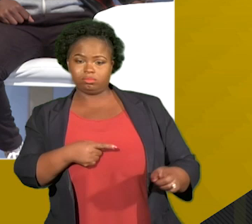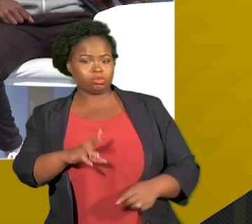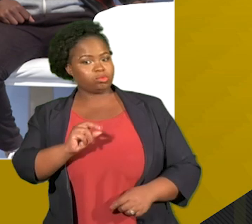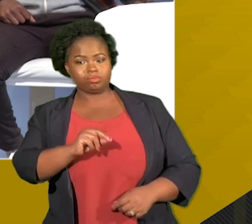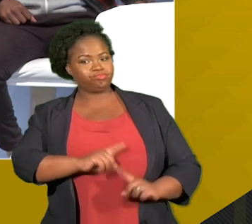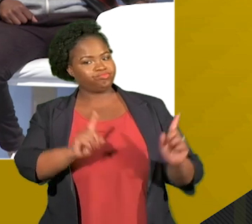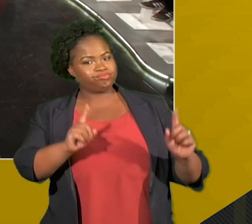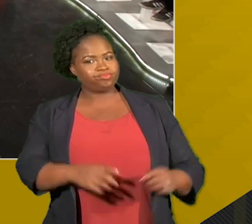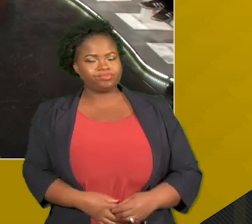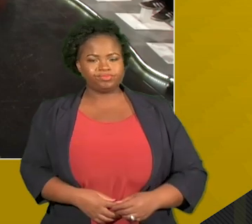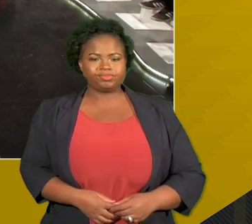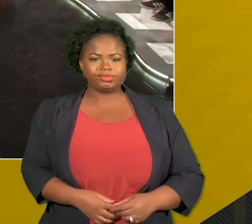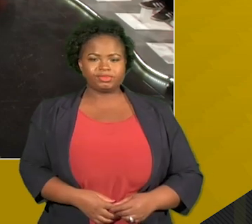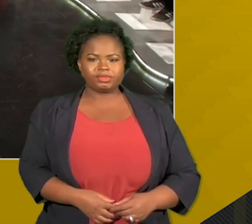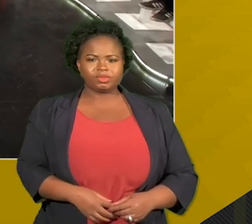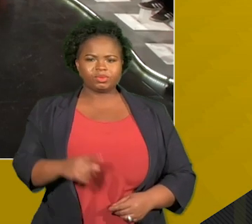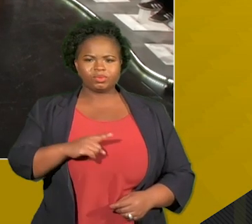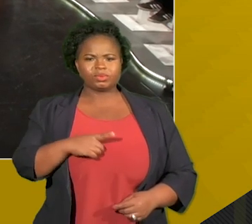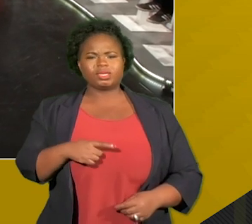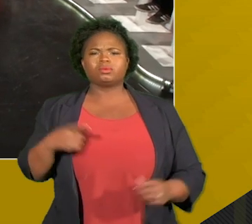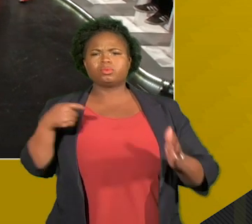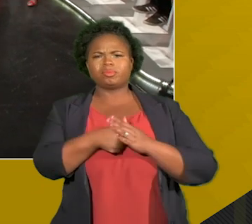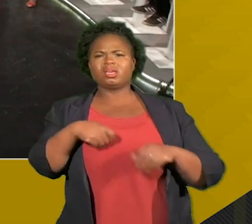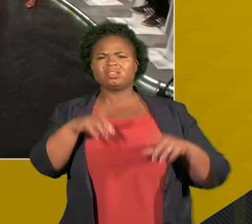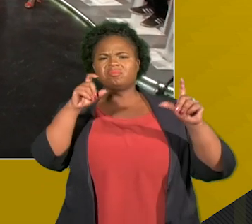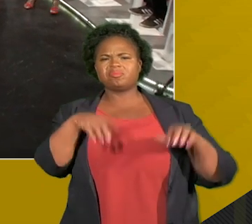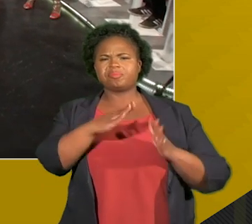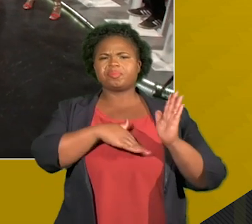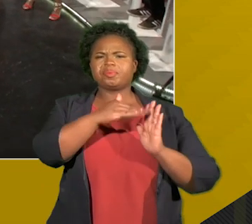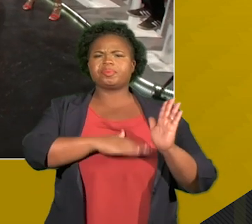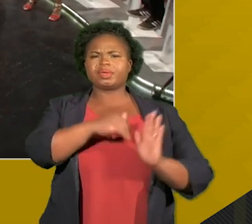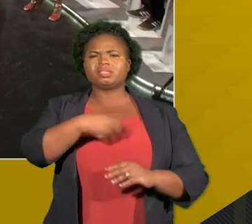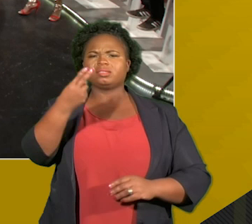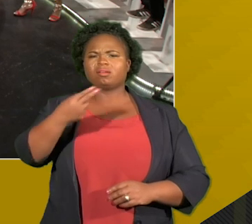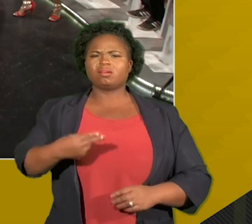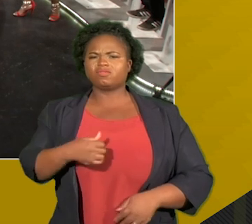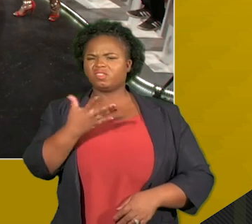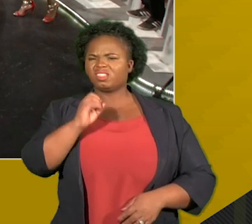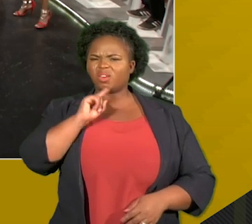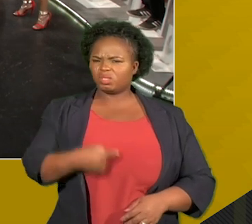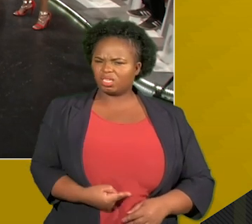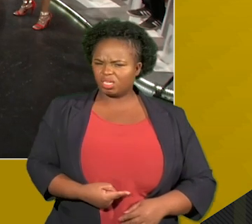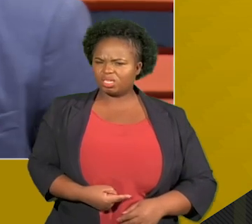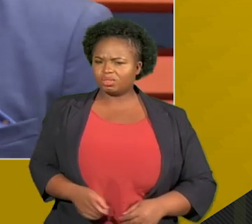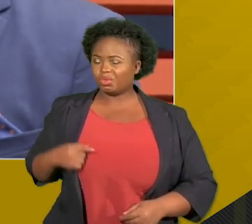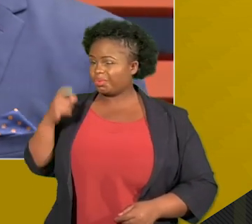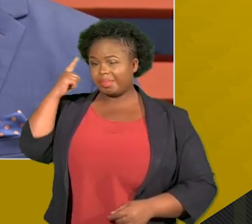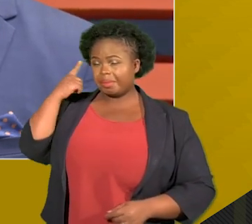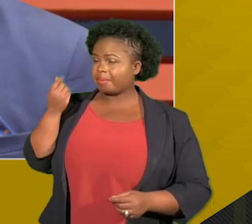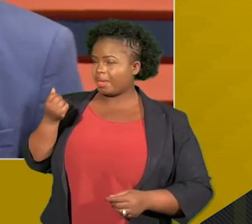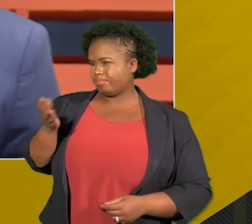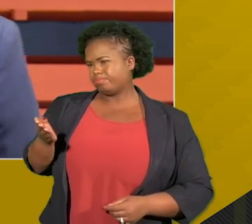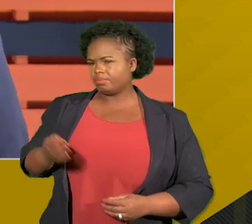wena uzoyibona le nto le xa sengathenga I painting ngo 50,000 Lee, let me come to you. Do you think there's money in the business of